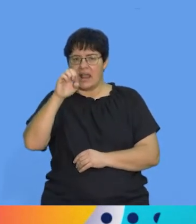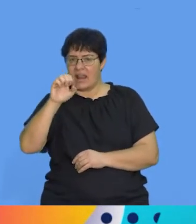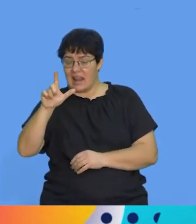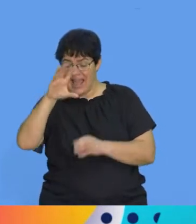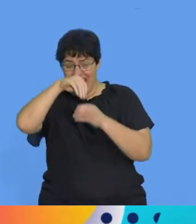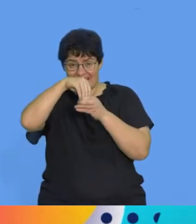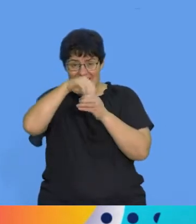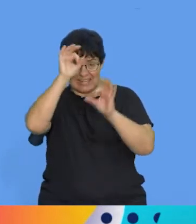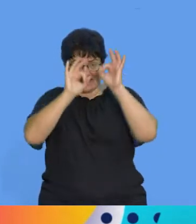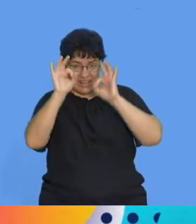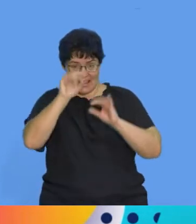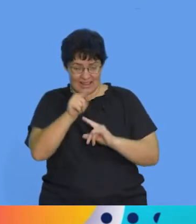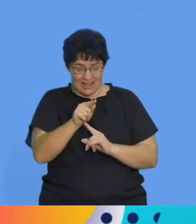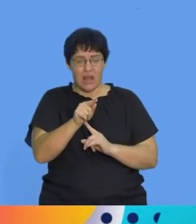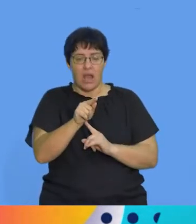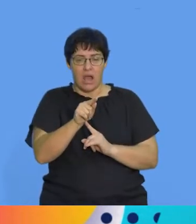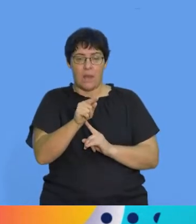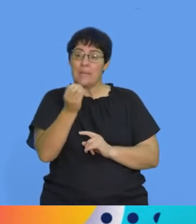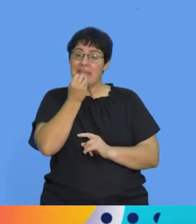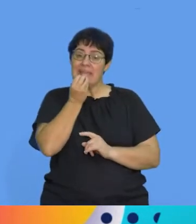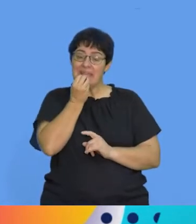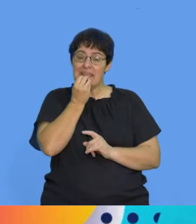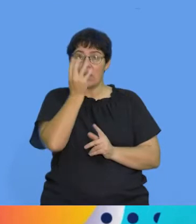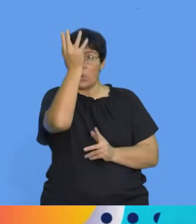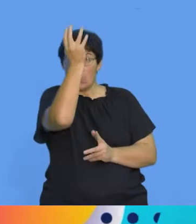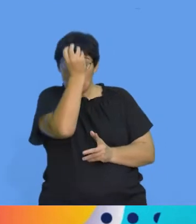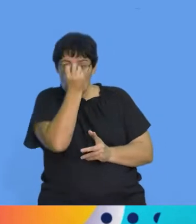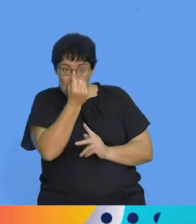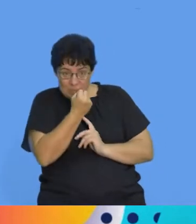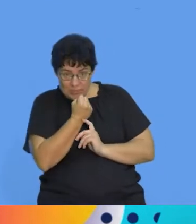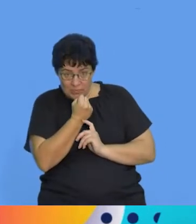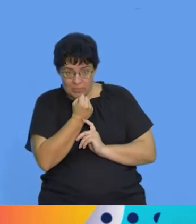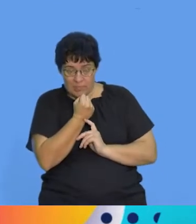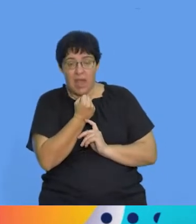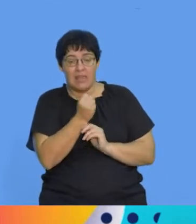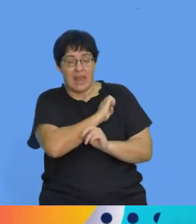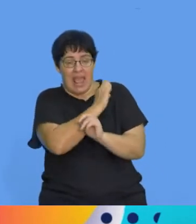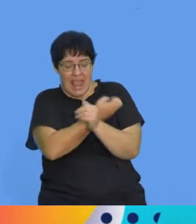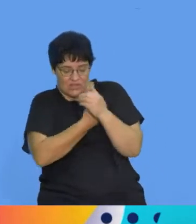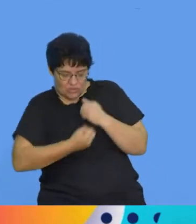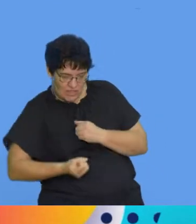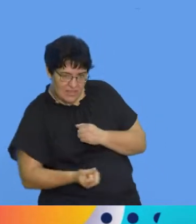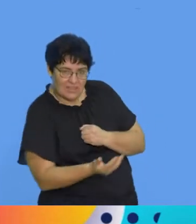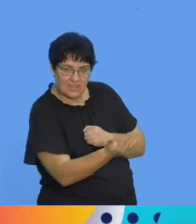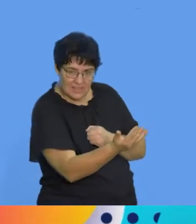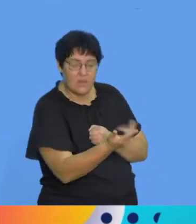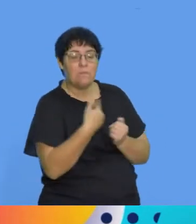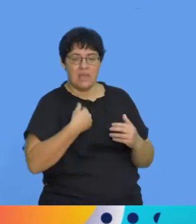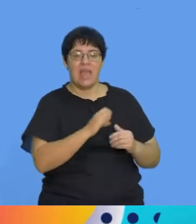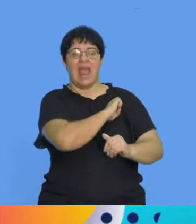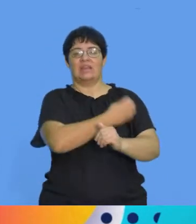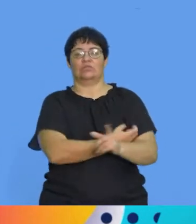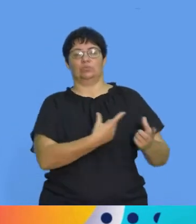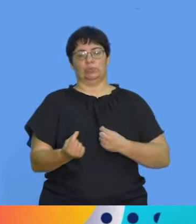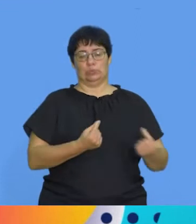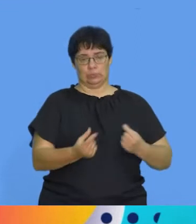cell that is going to take what you eat and it's going to release energy so that you can do the things you